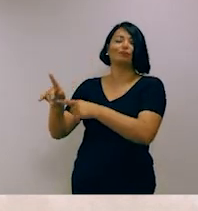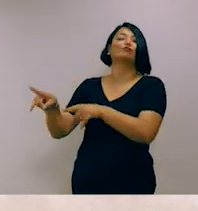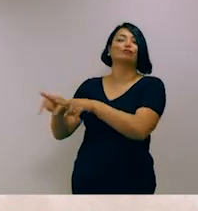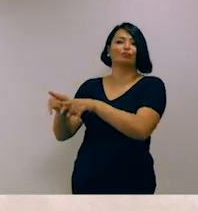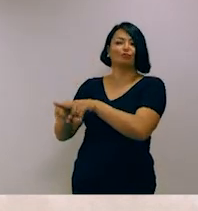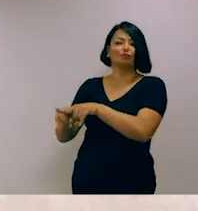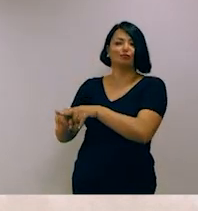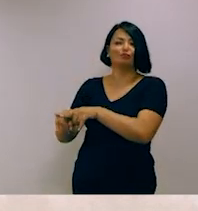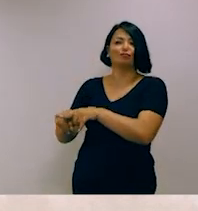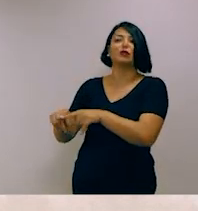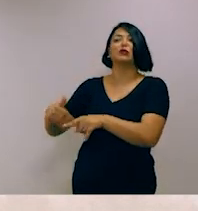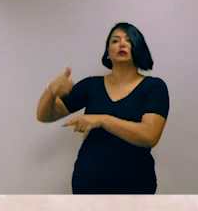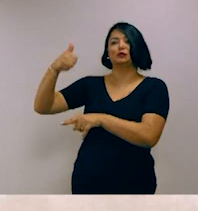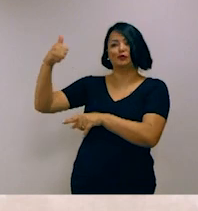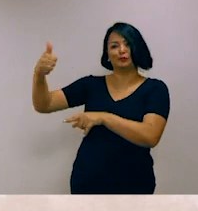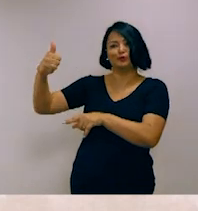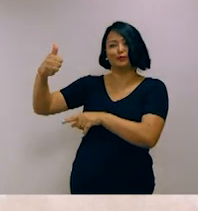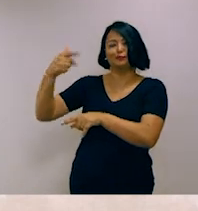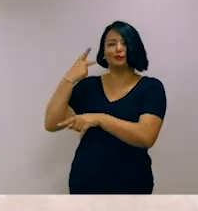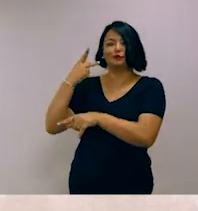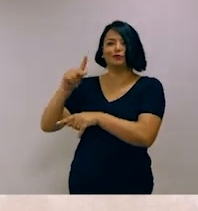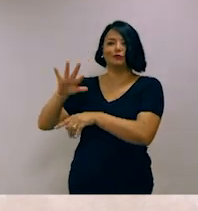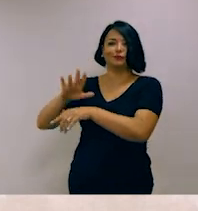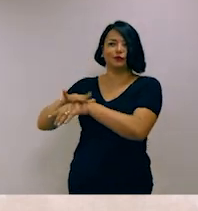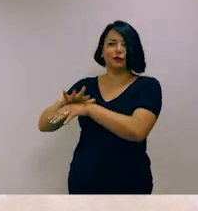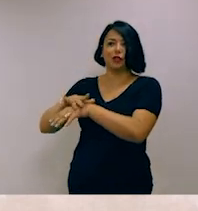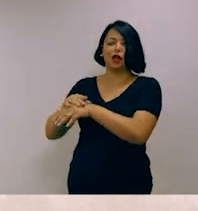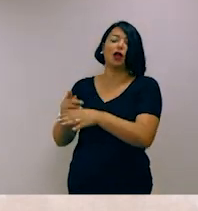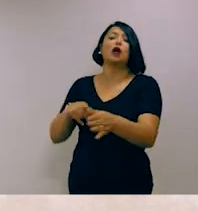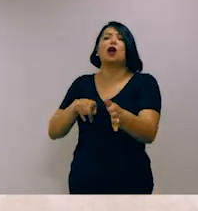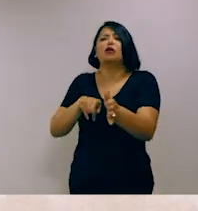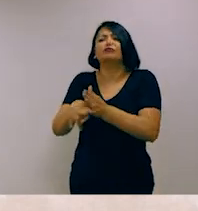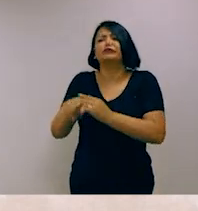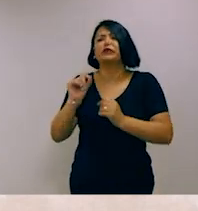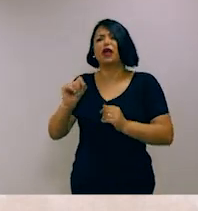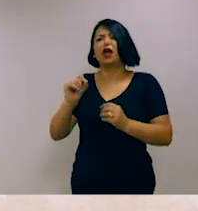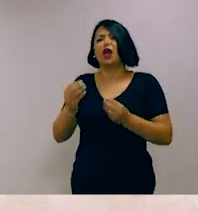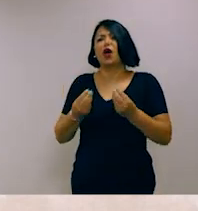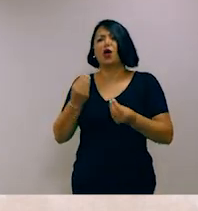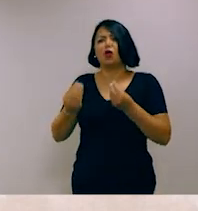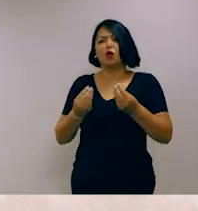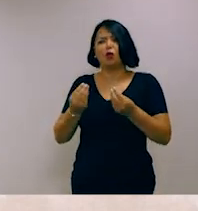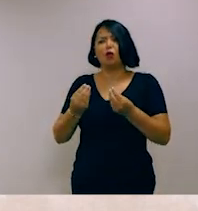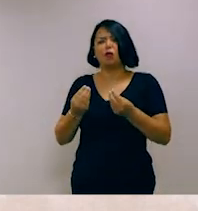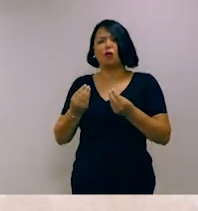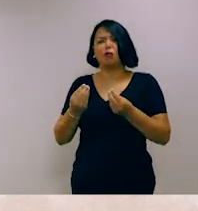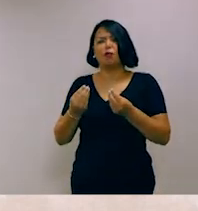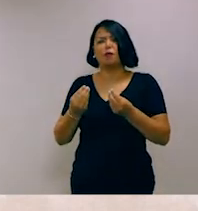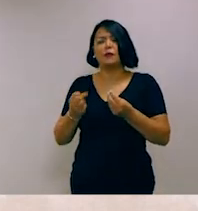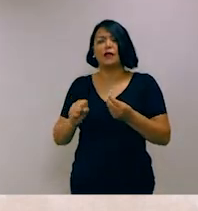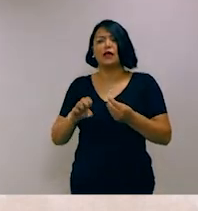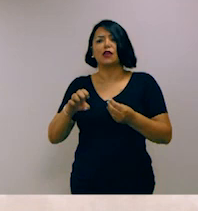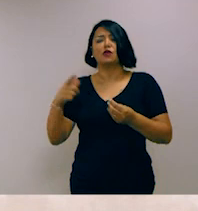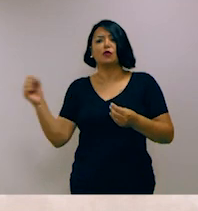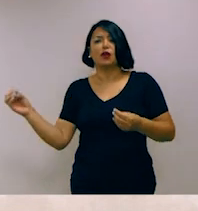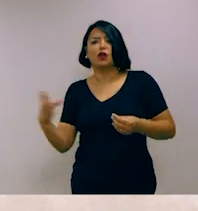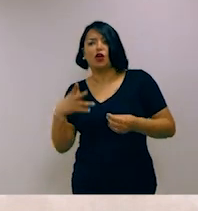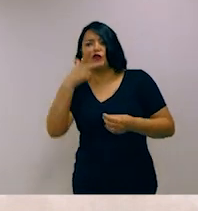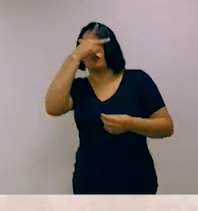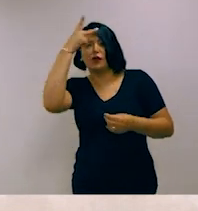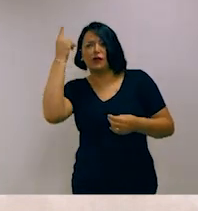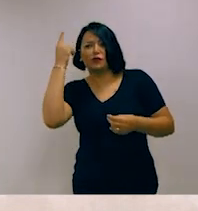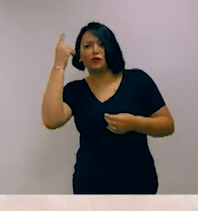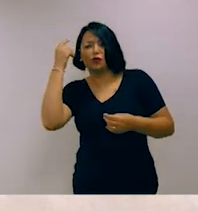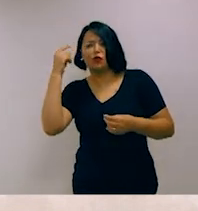also received a positive result. So the question is, if a new individual is tested